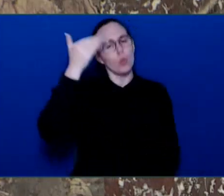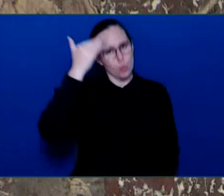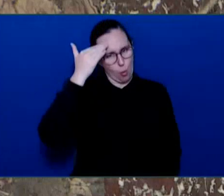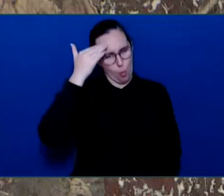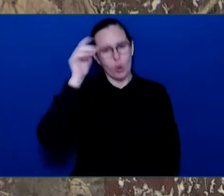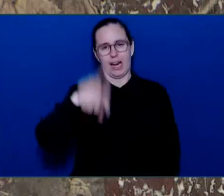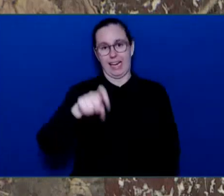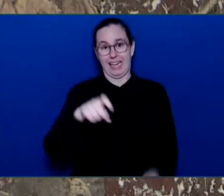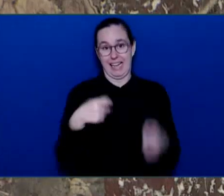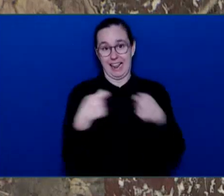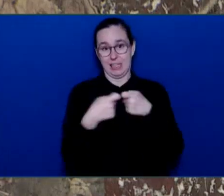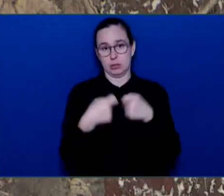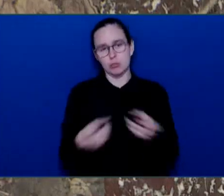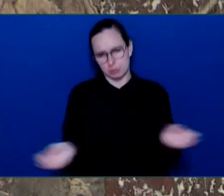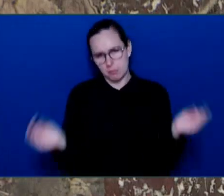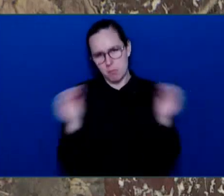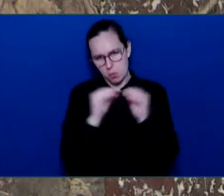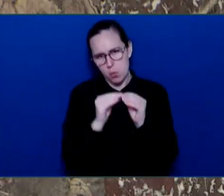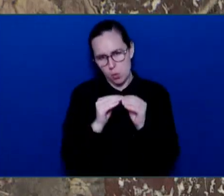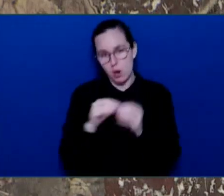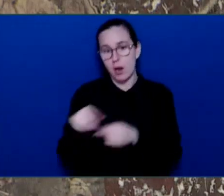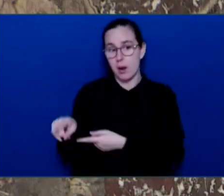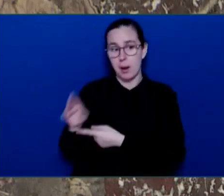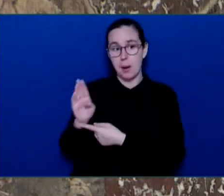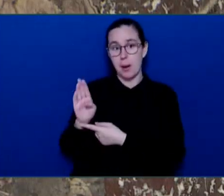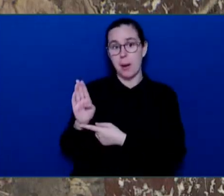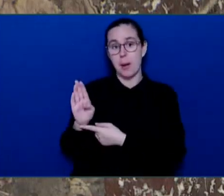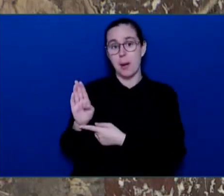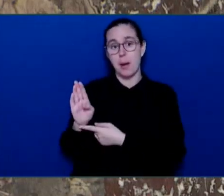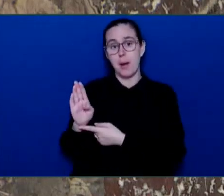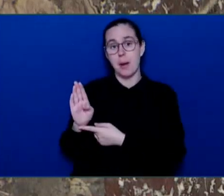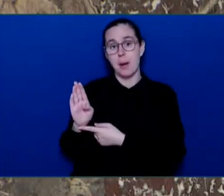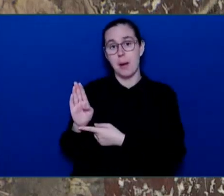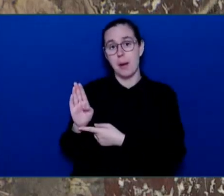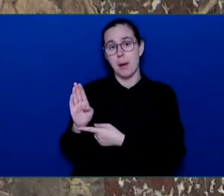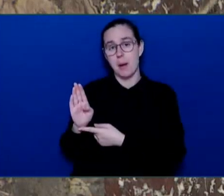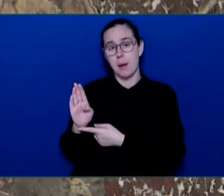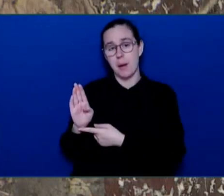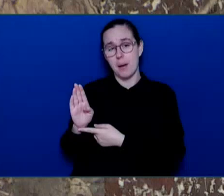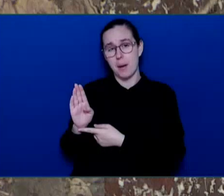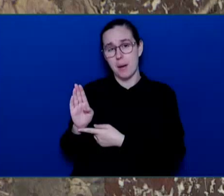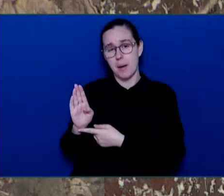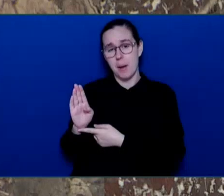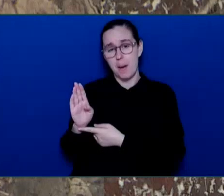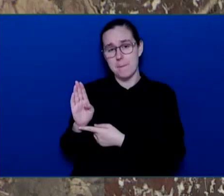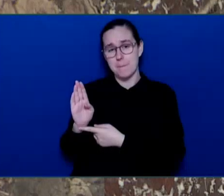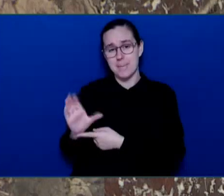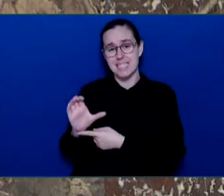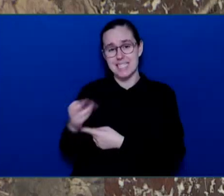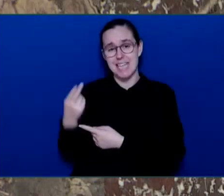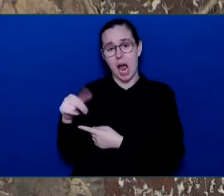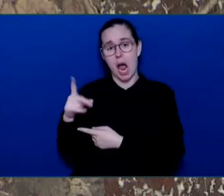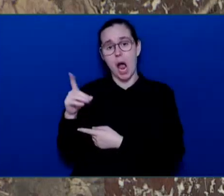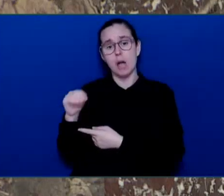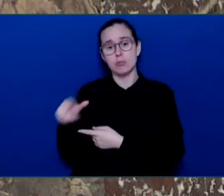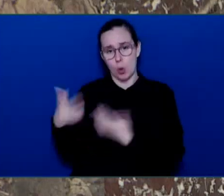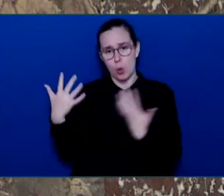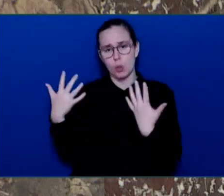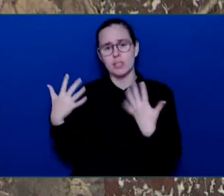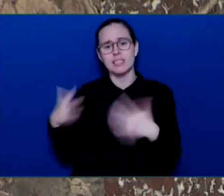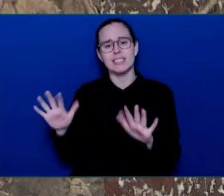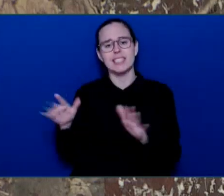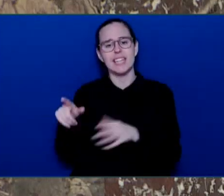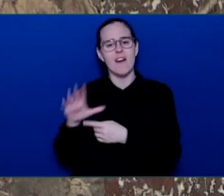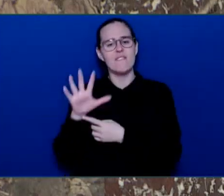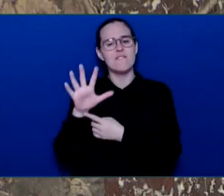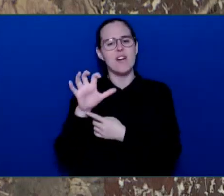call. The first in a generation, Honourable Speaker. We're going to keep doing that work, but we've got to ensure affordability for British Columbians. We've got to